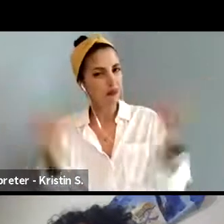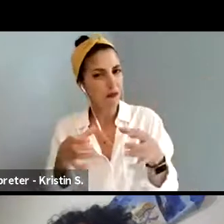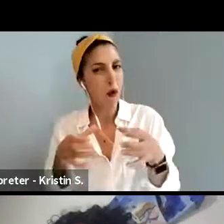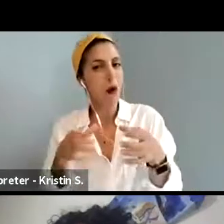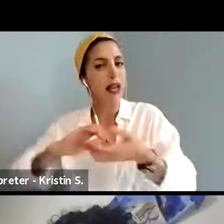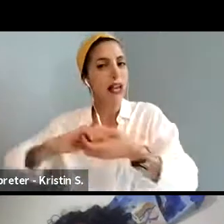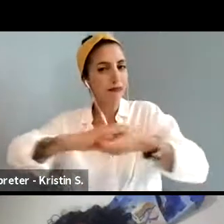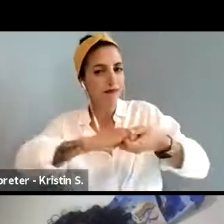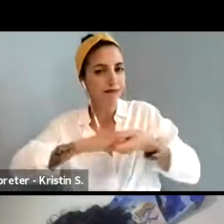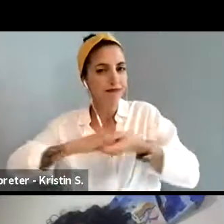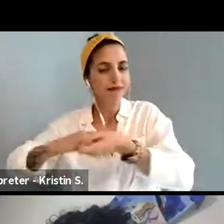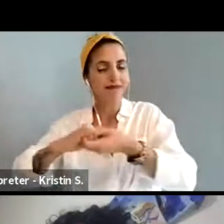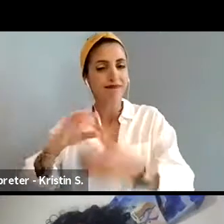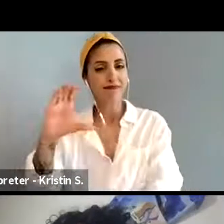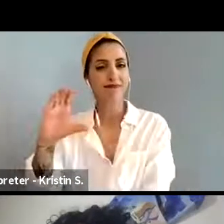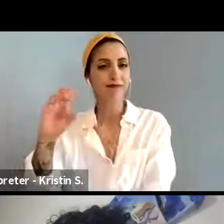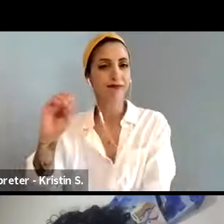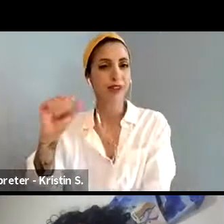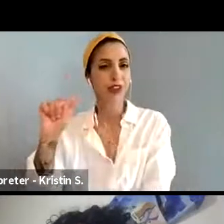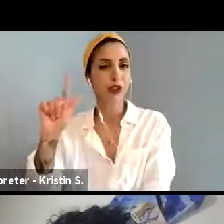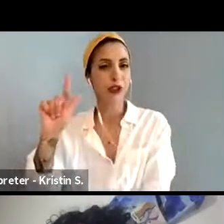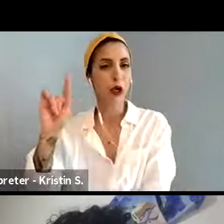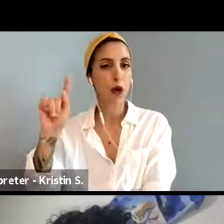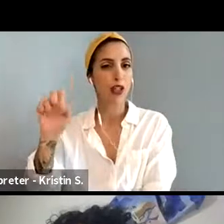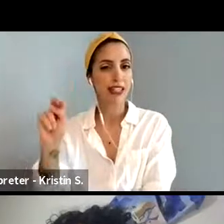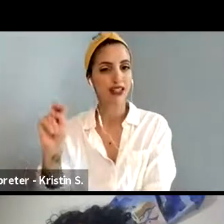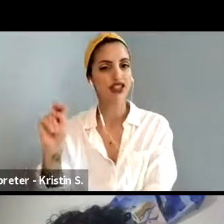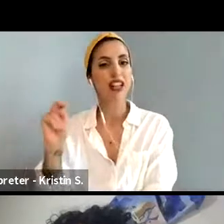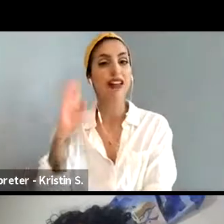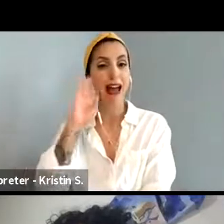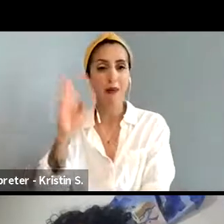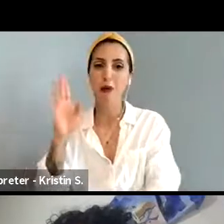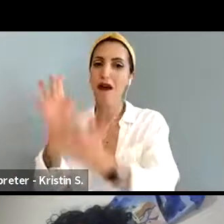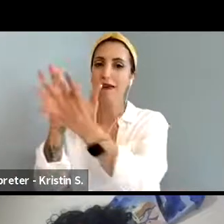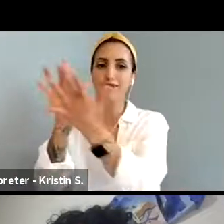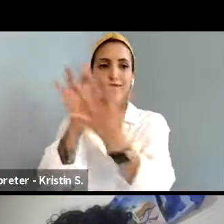coalition, and I will definitely keep in touch with all of you